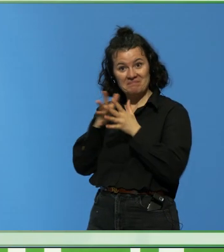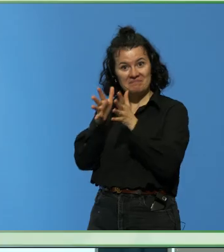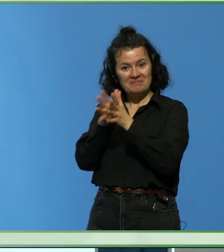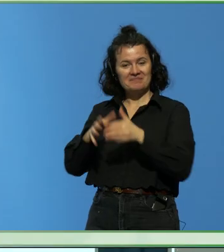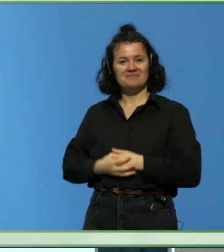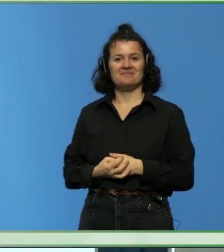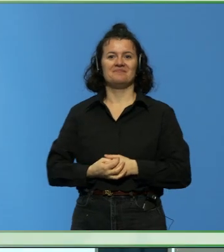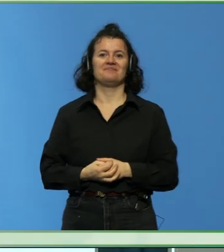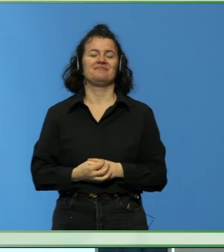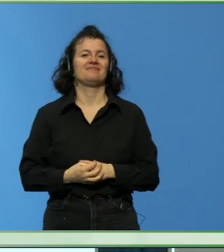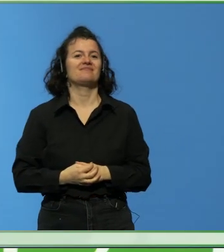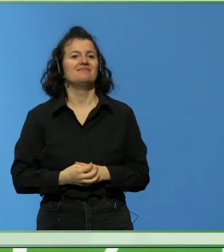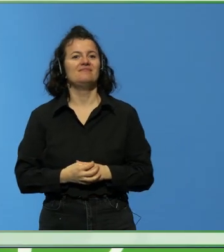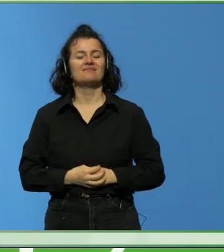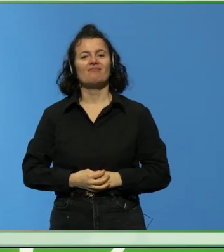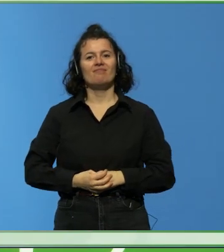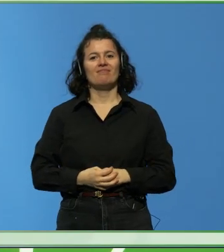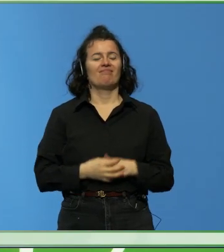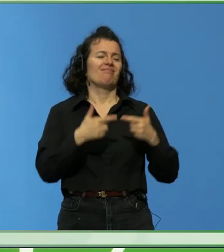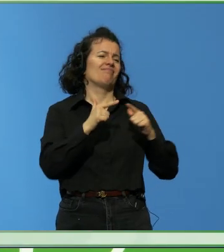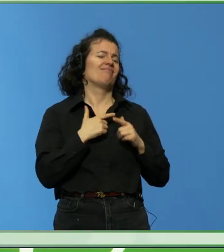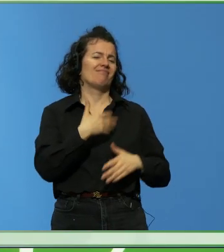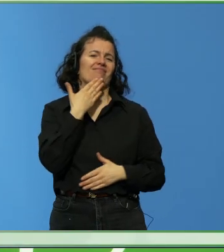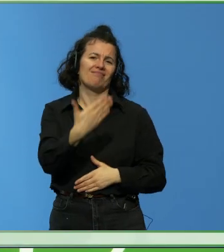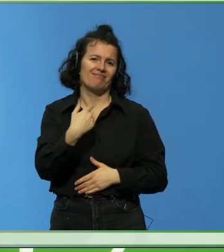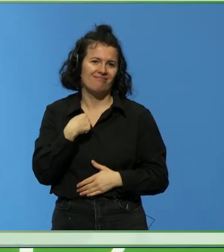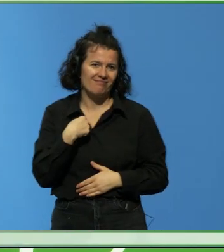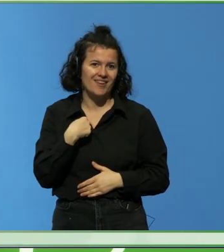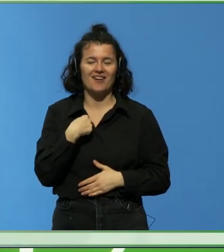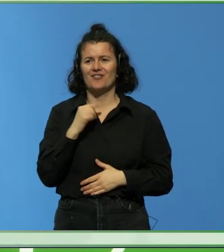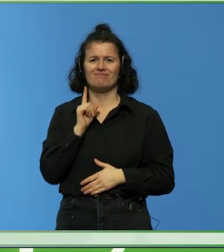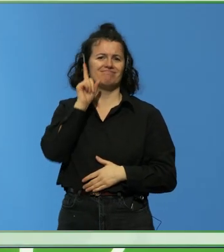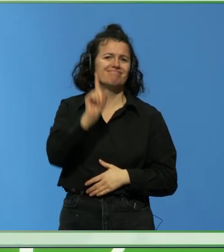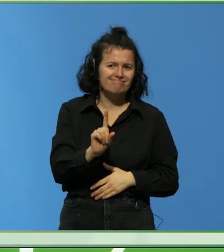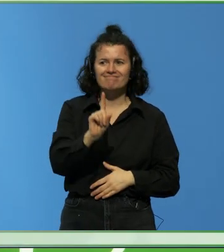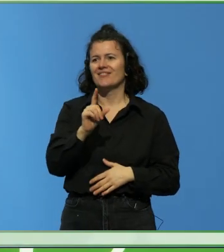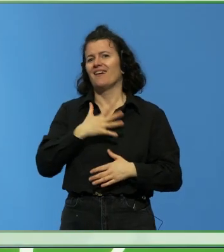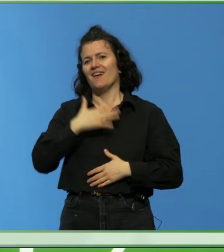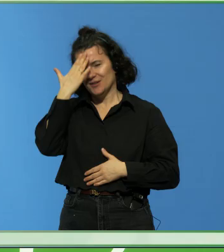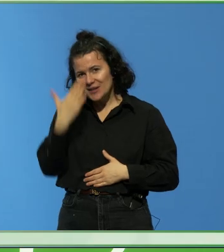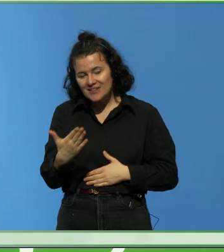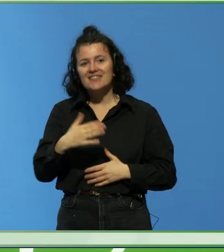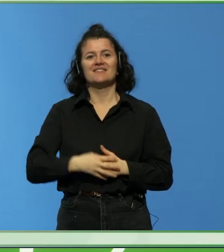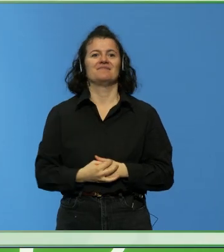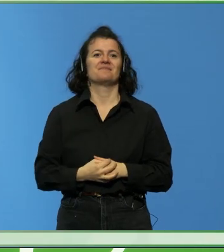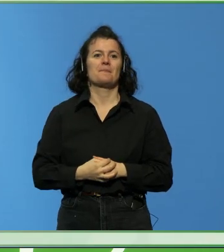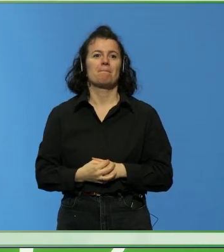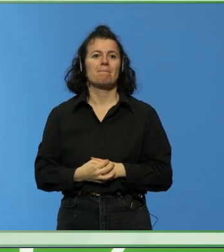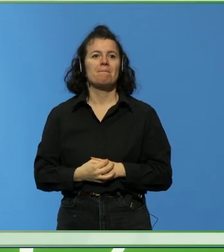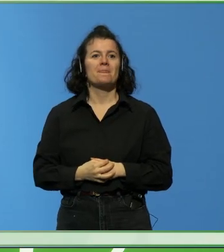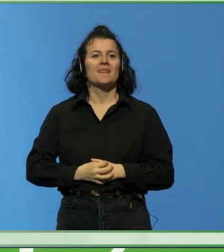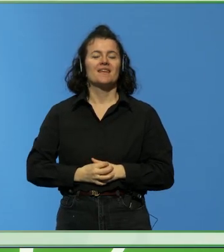So, thank you for having me here. It's really an honor, especially because my presentation today, it's not